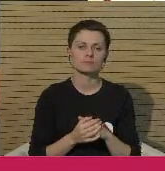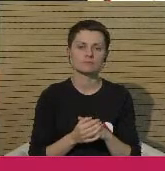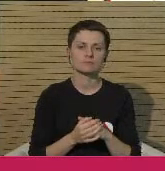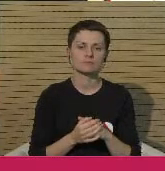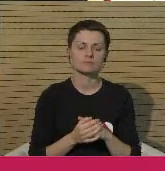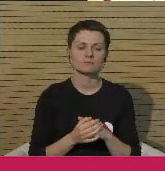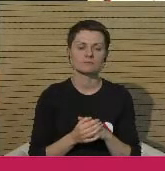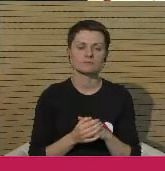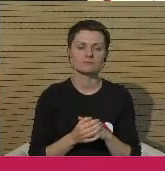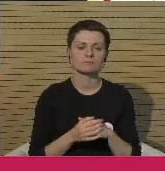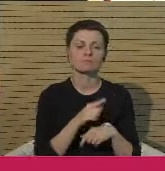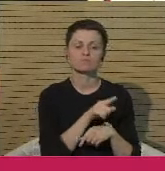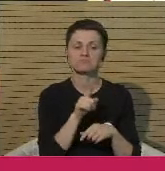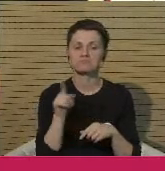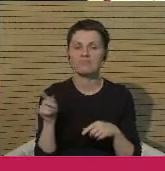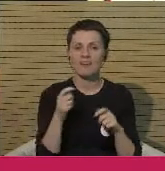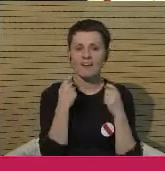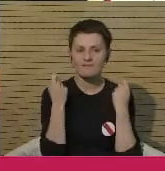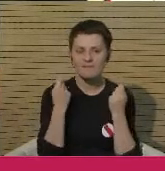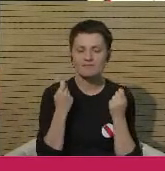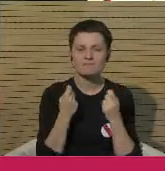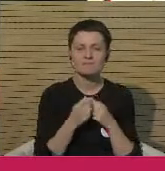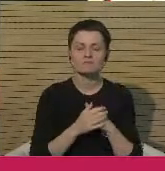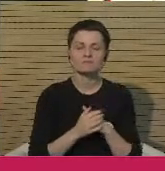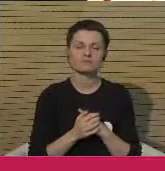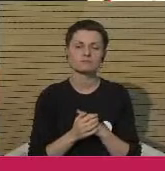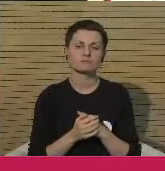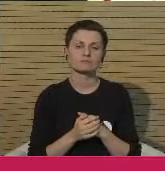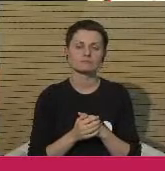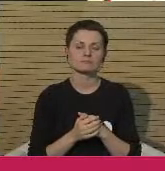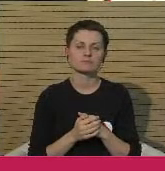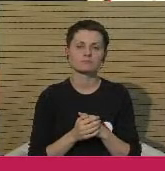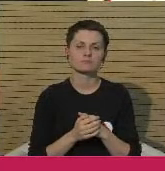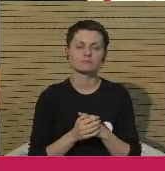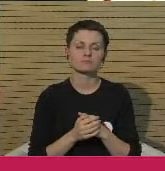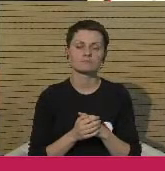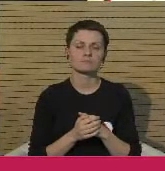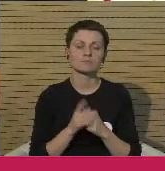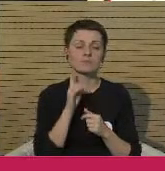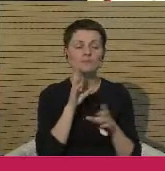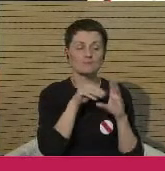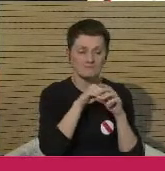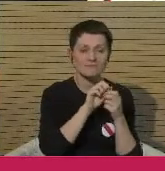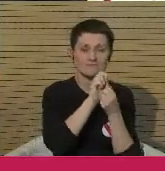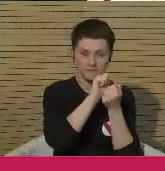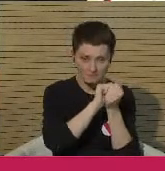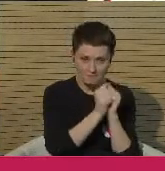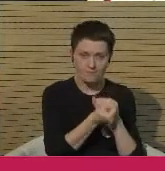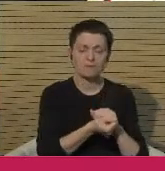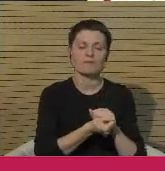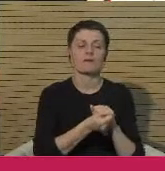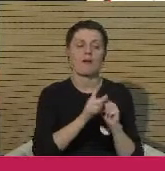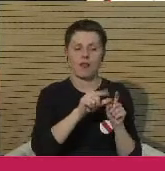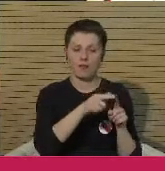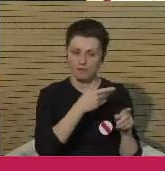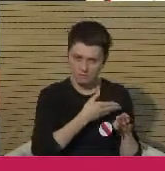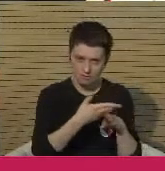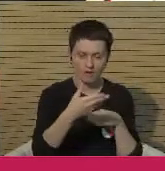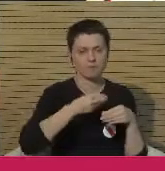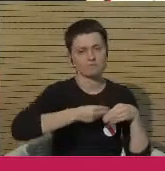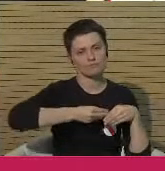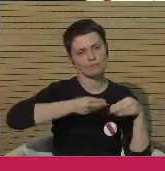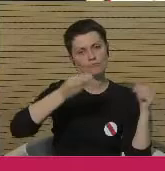so far we have been able to satisfy the needs, and I believe that